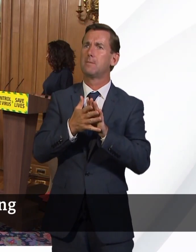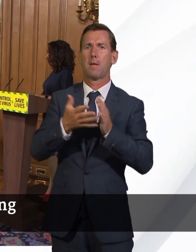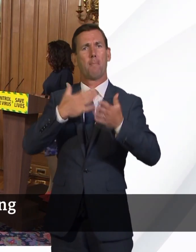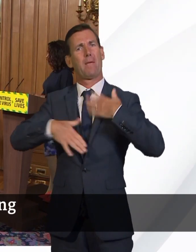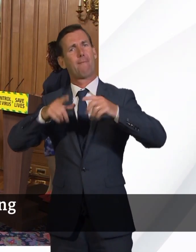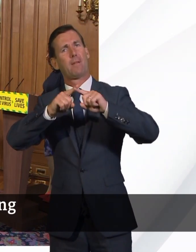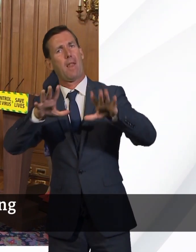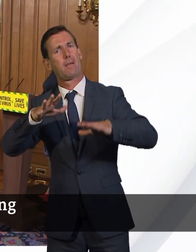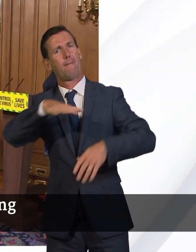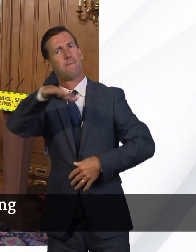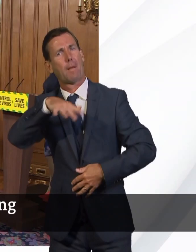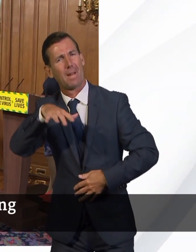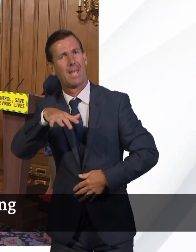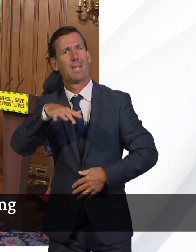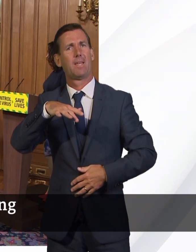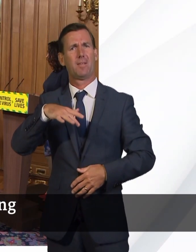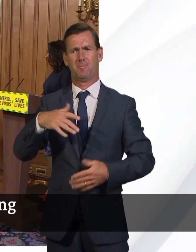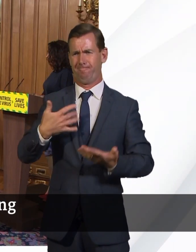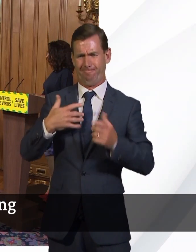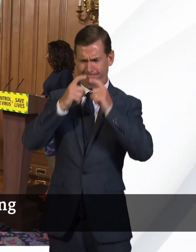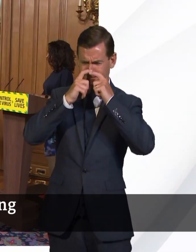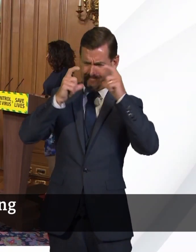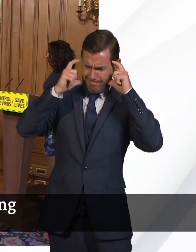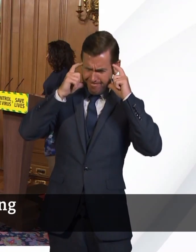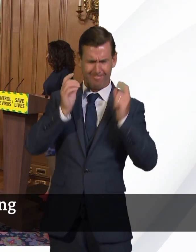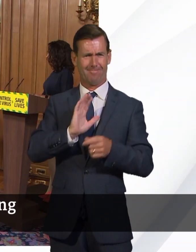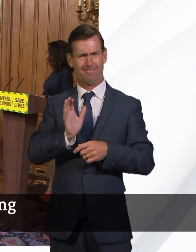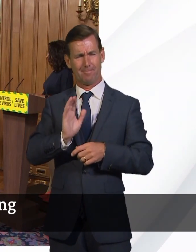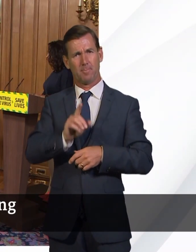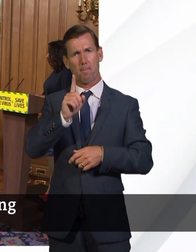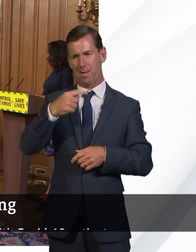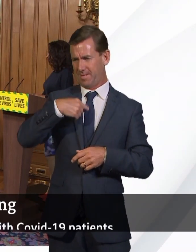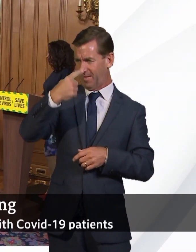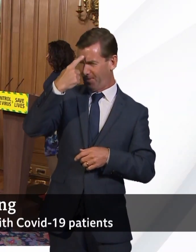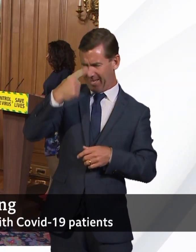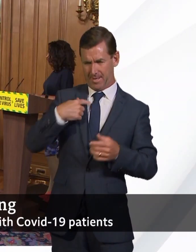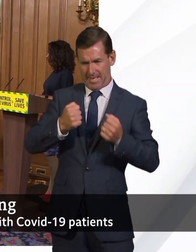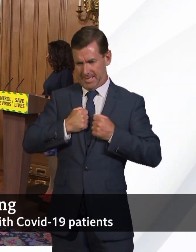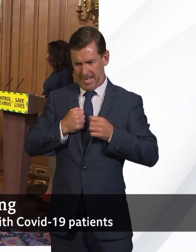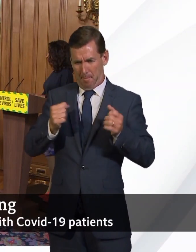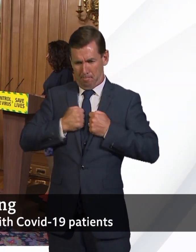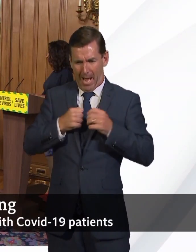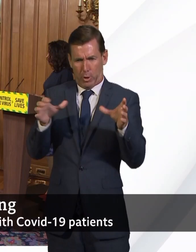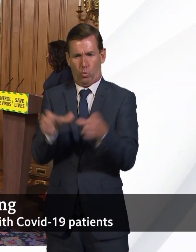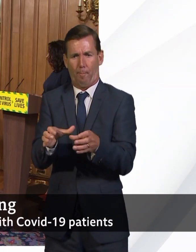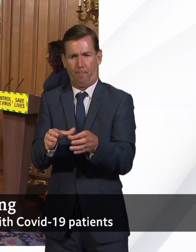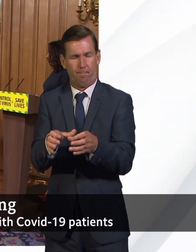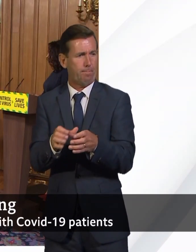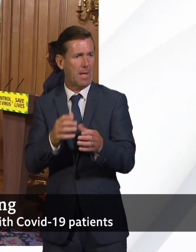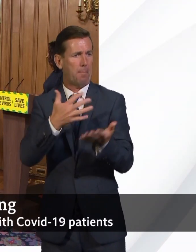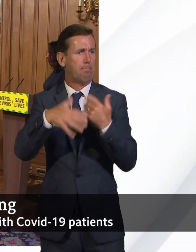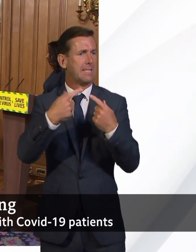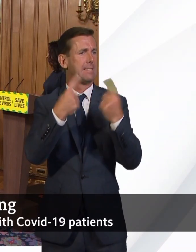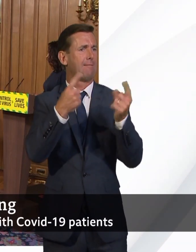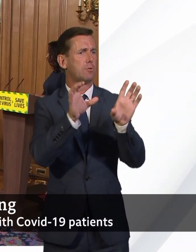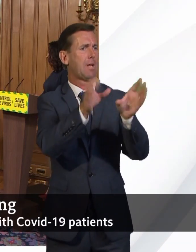you wouldn't think about putting on PPE or handling in different ways, but you keep in those groups, you can distance within a school. And